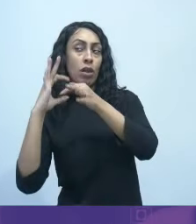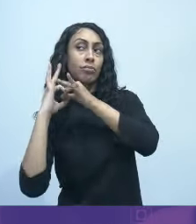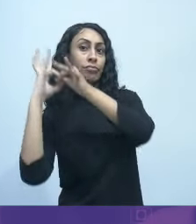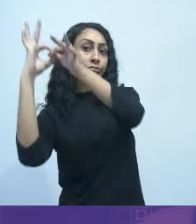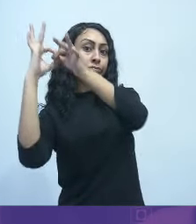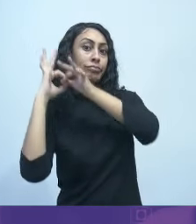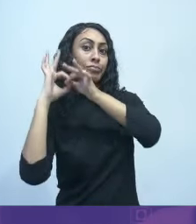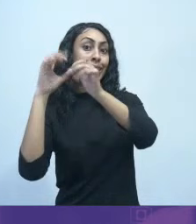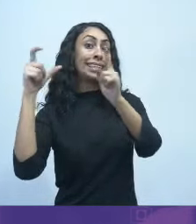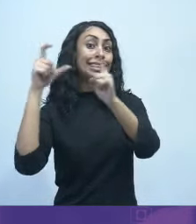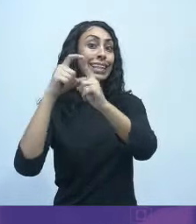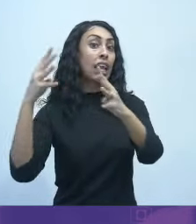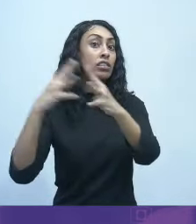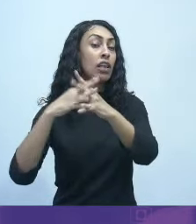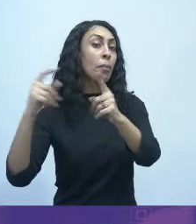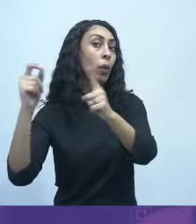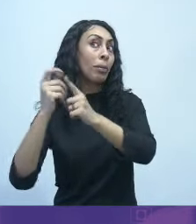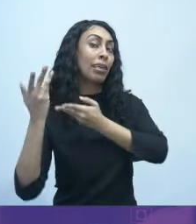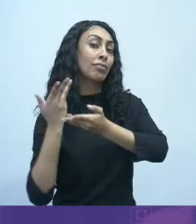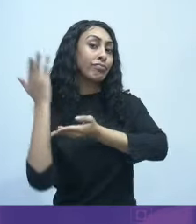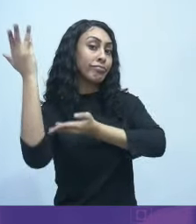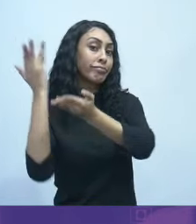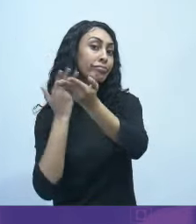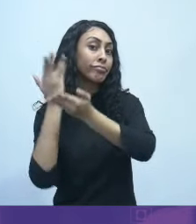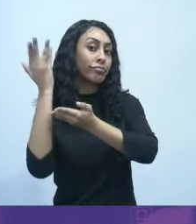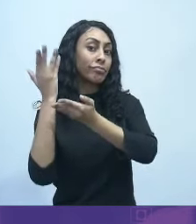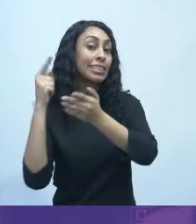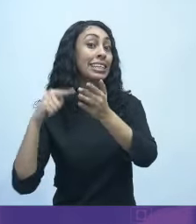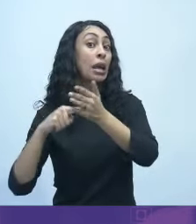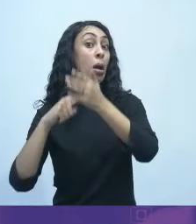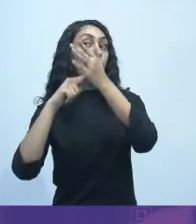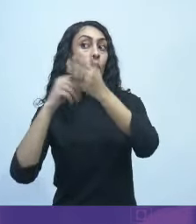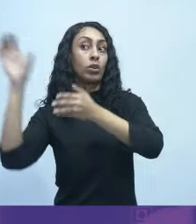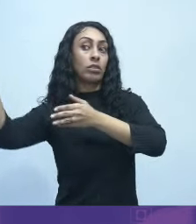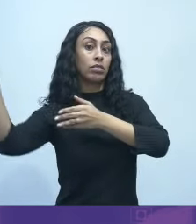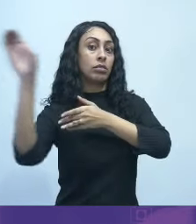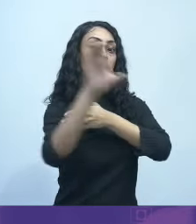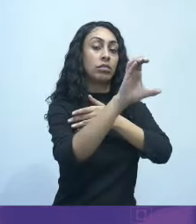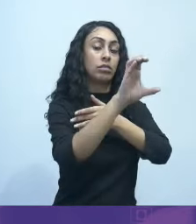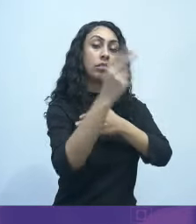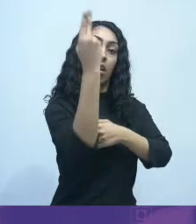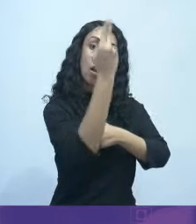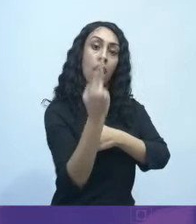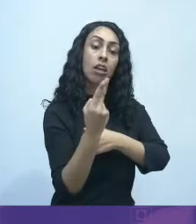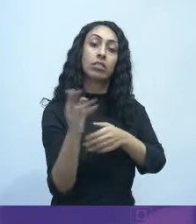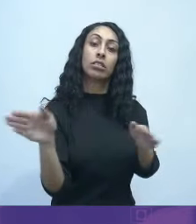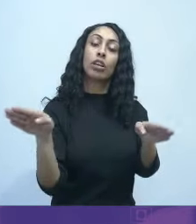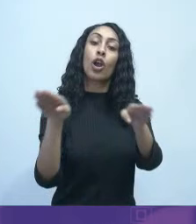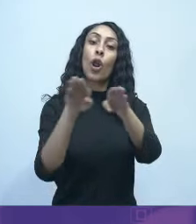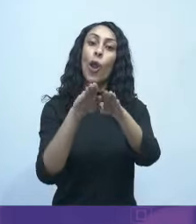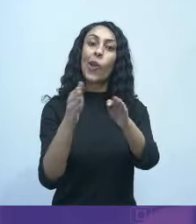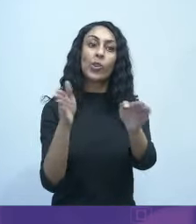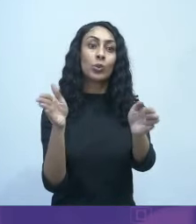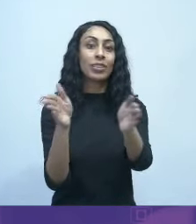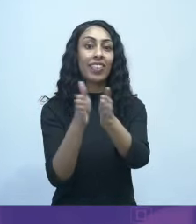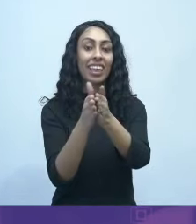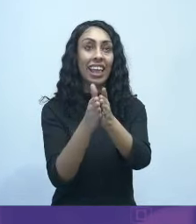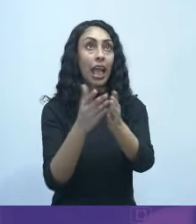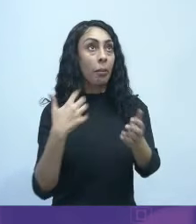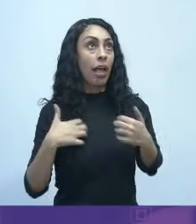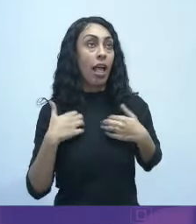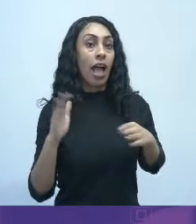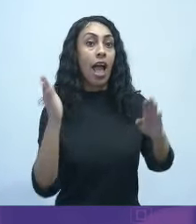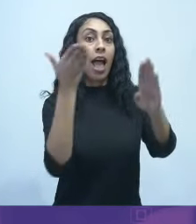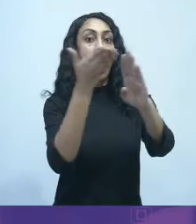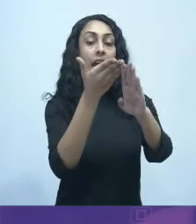Department for Work and Pensions, but most importantly the artists themselves, to close that gap, I guess, between the aspiration that we all agree on in